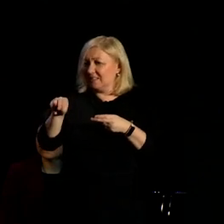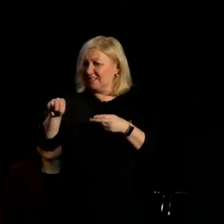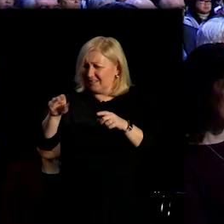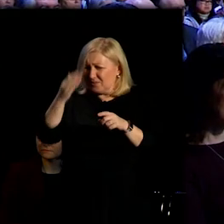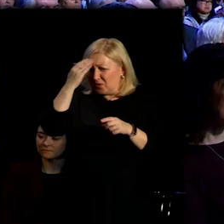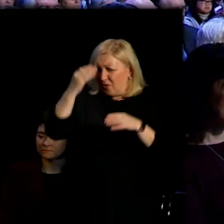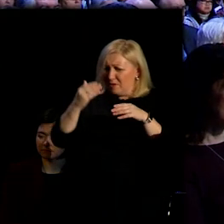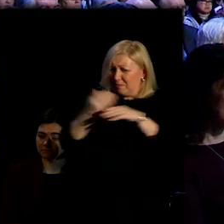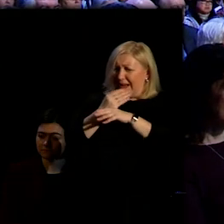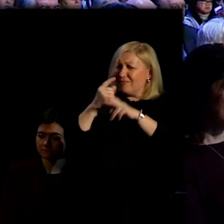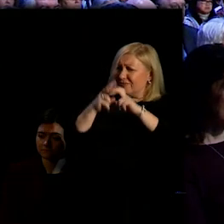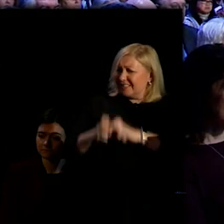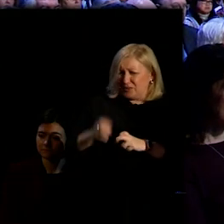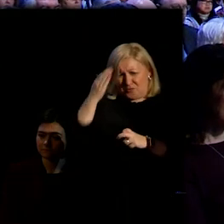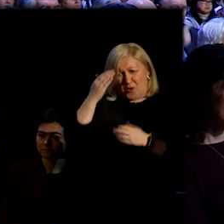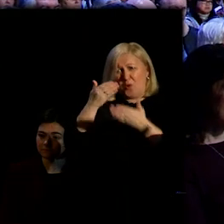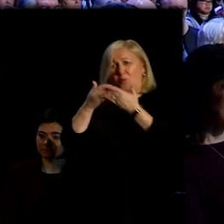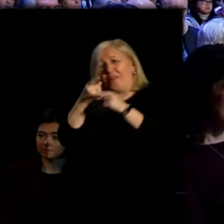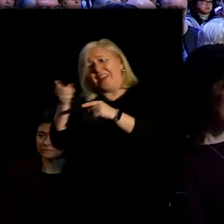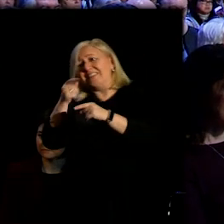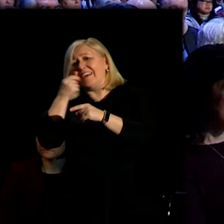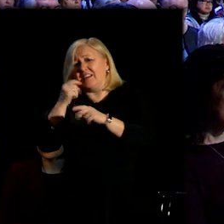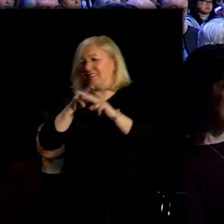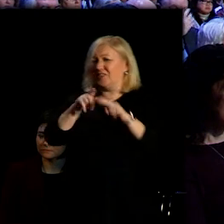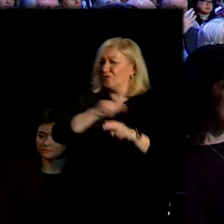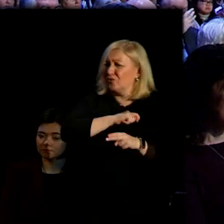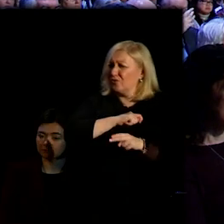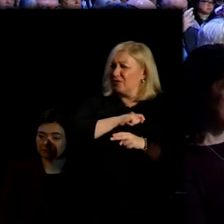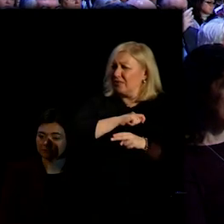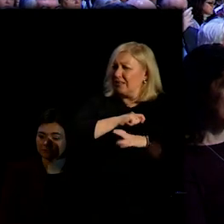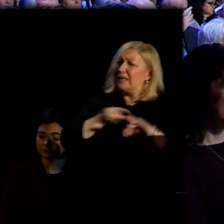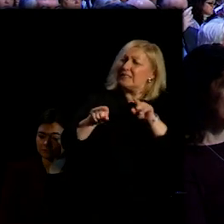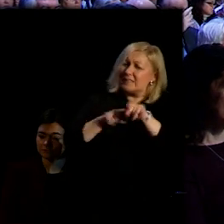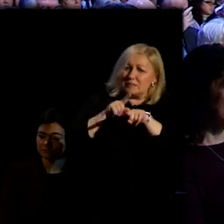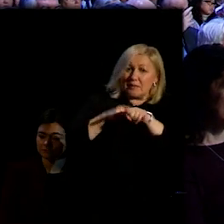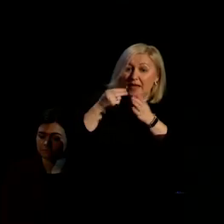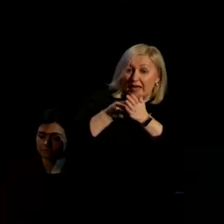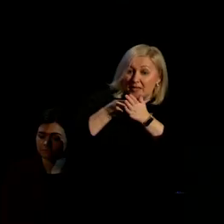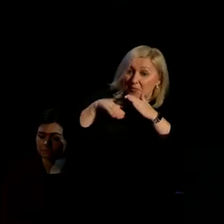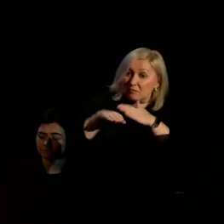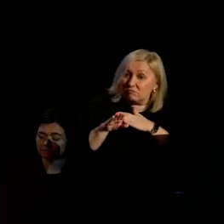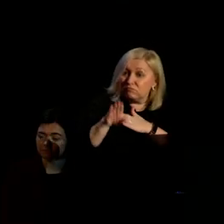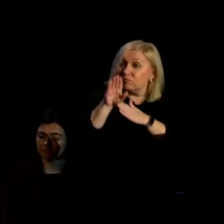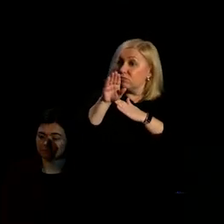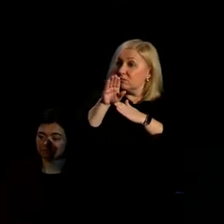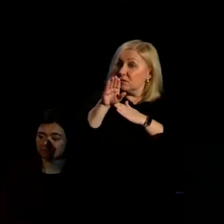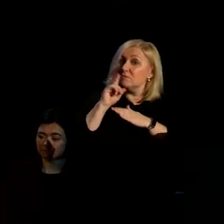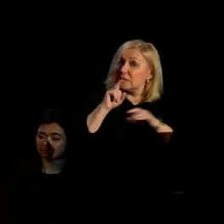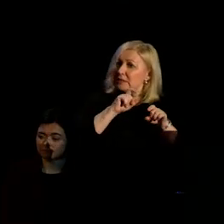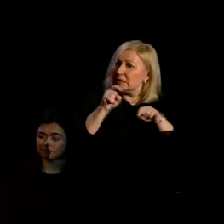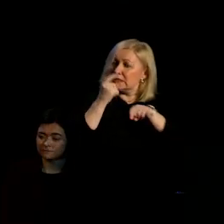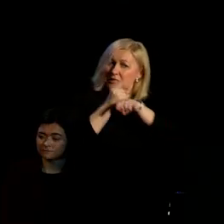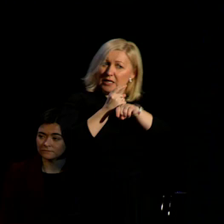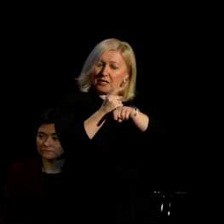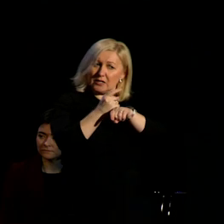research. However, despite the gradual economic recovery, an ugly anti-migrant sentiment is attempting to rear